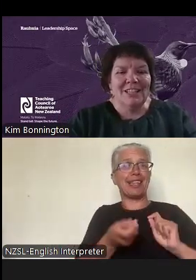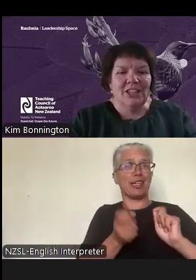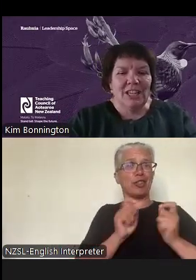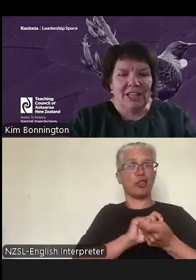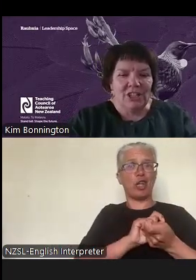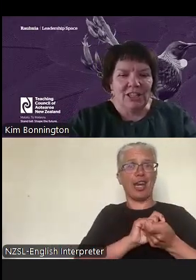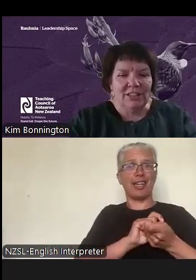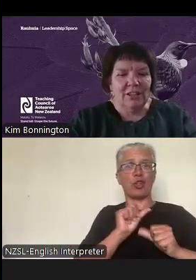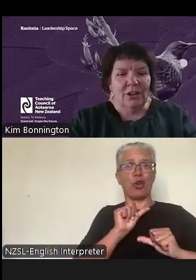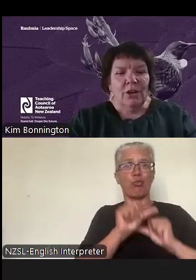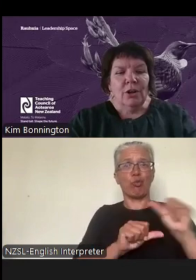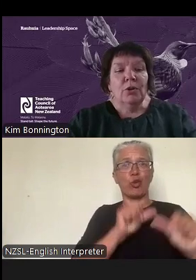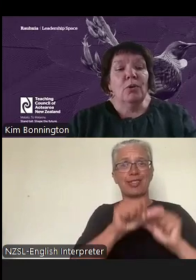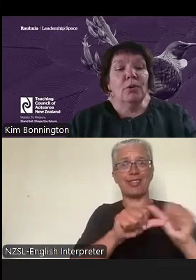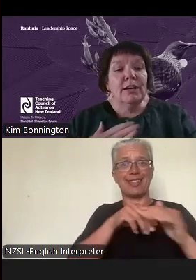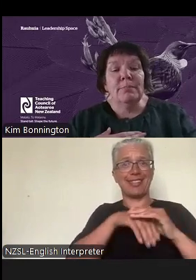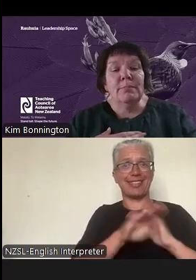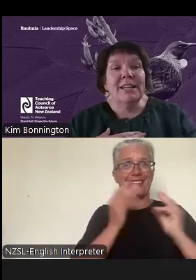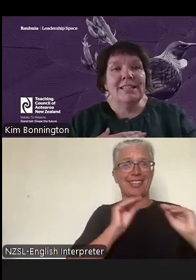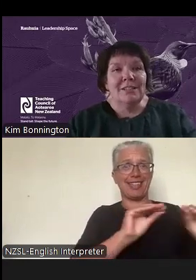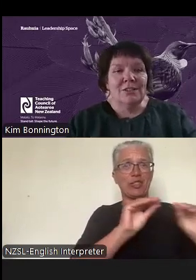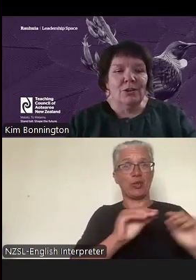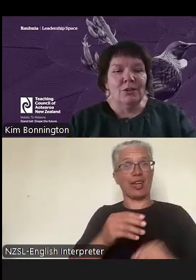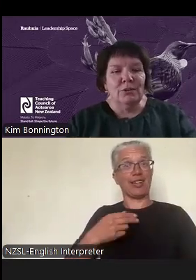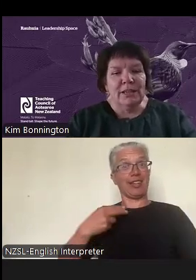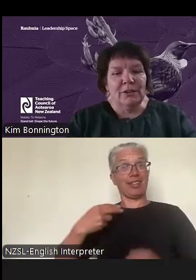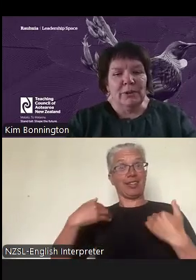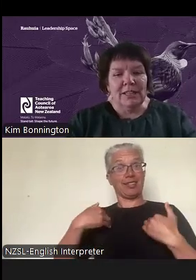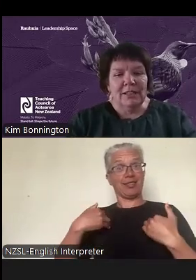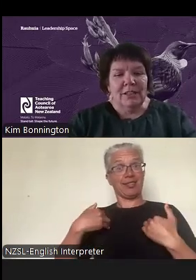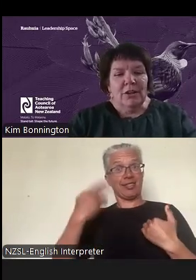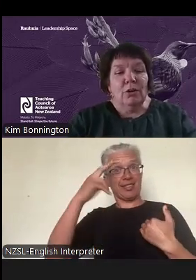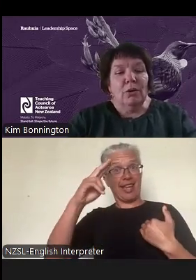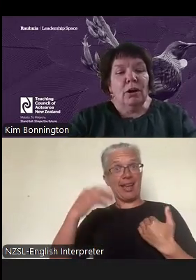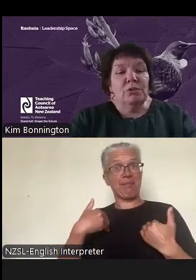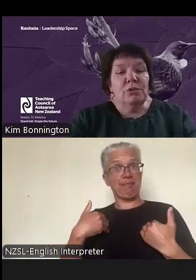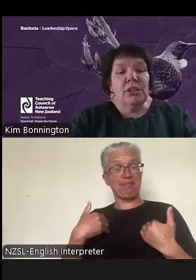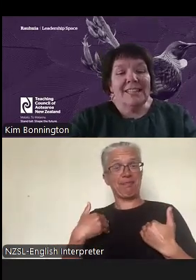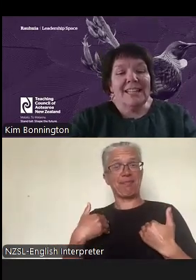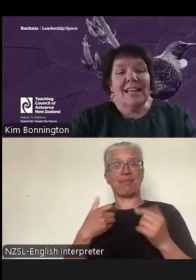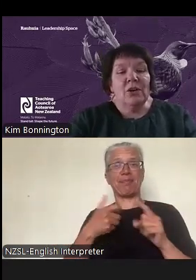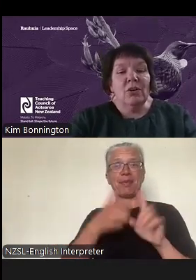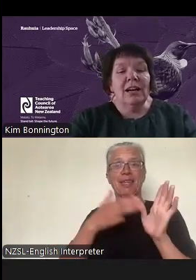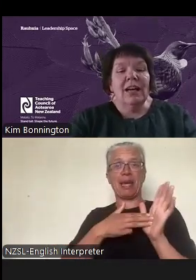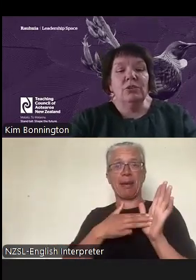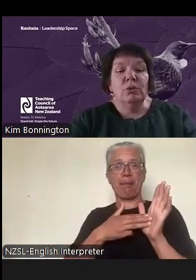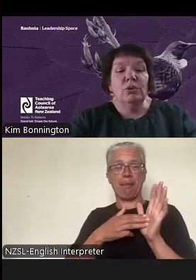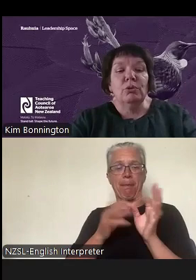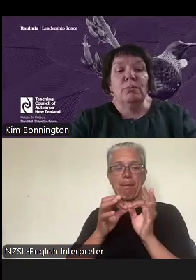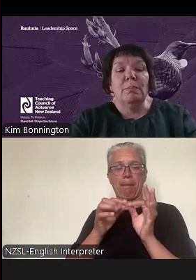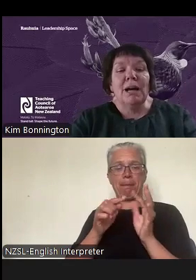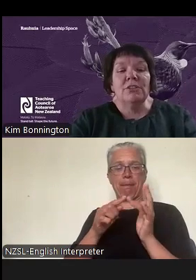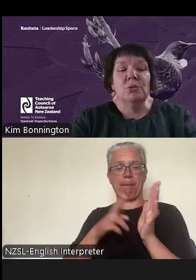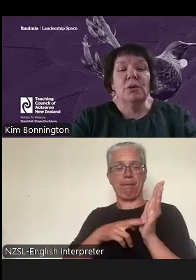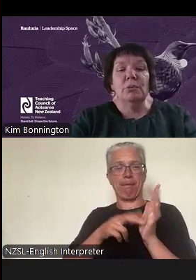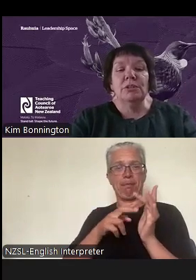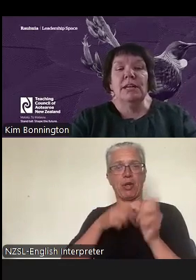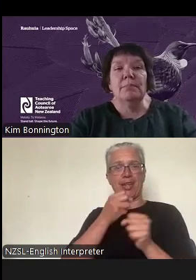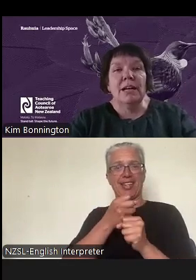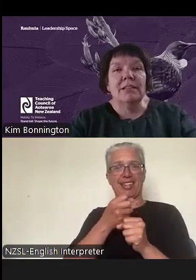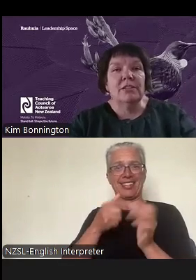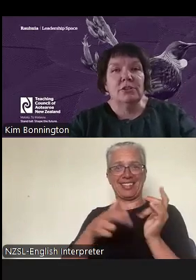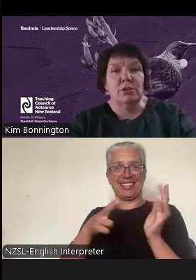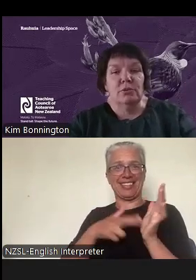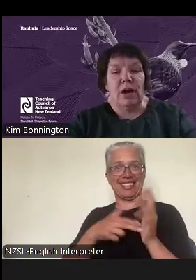in education. Ko Kim Bonington toku ingoa, ko o tētahi o ngā tohutohu mātua mo